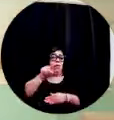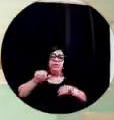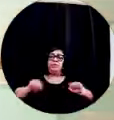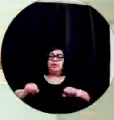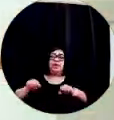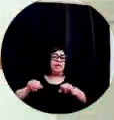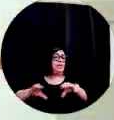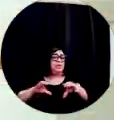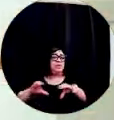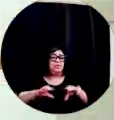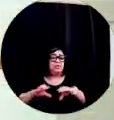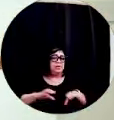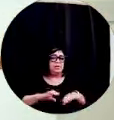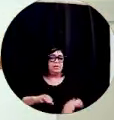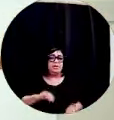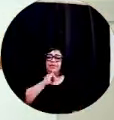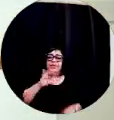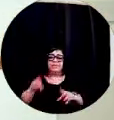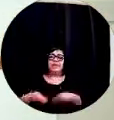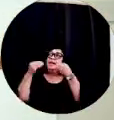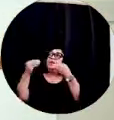days when my baby was in the hospital.